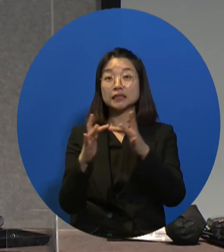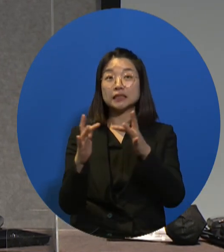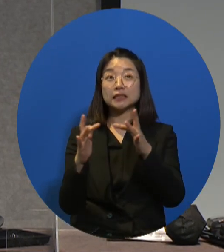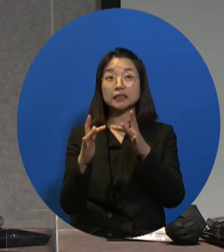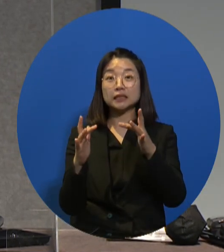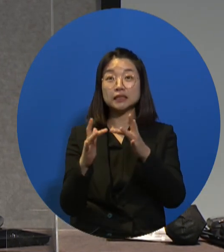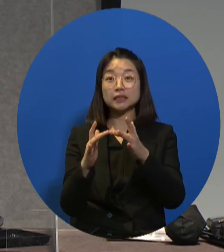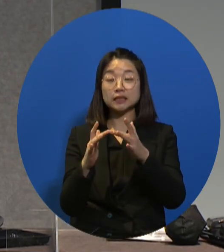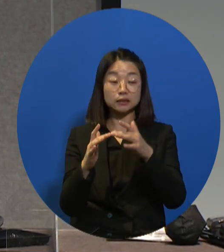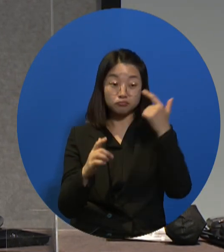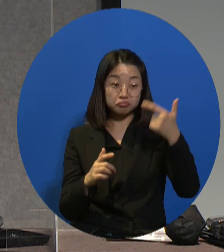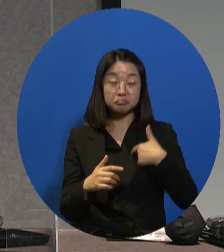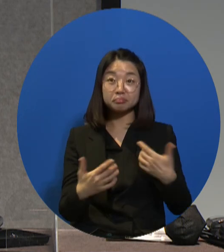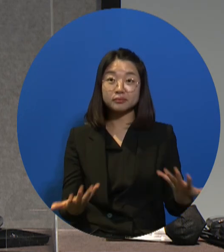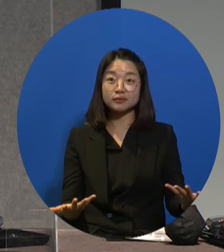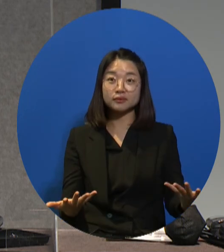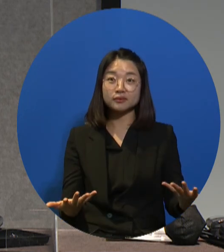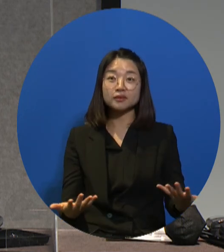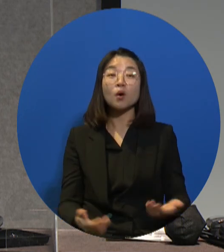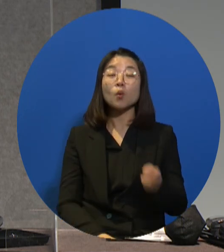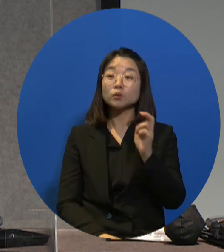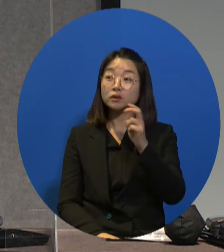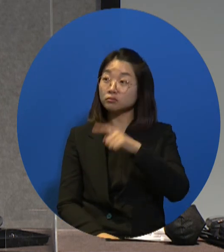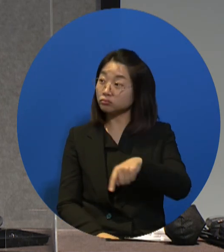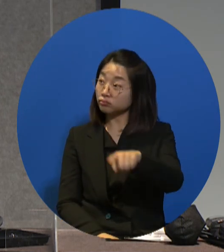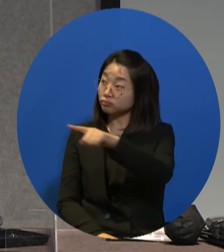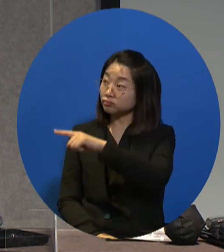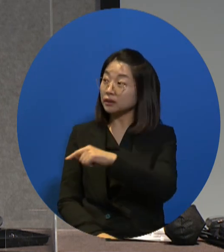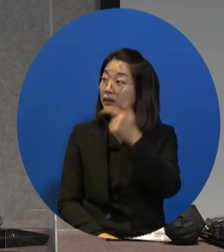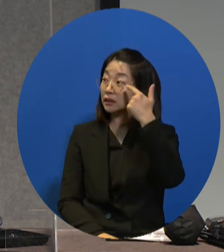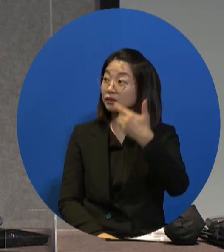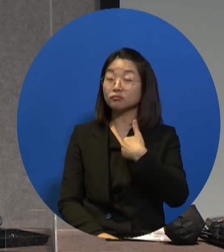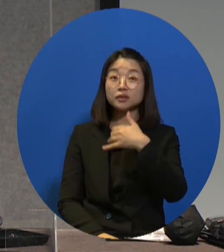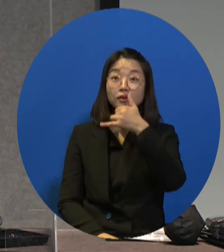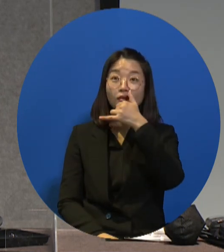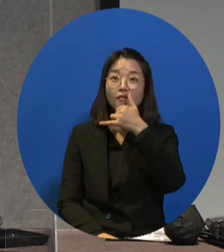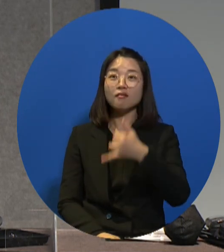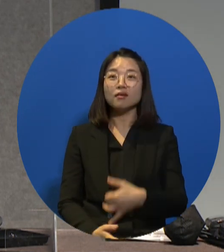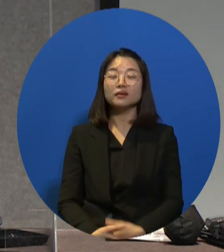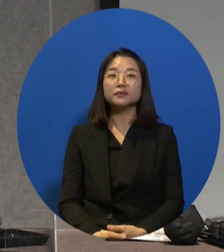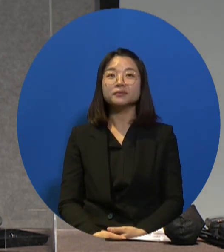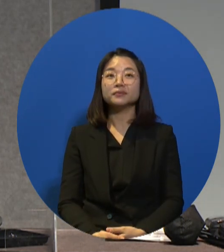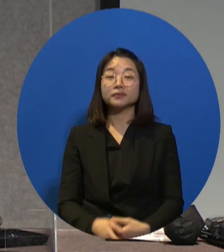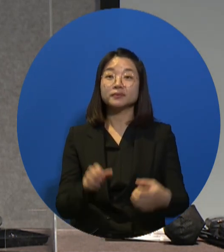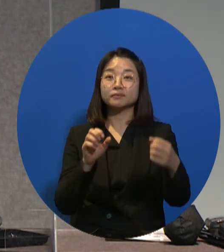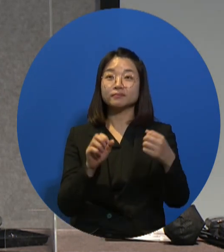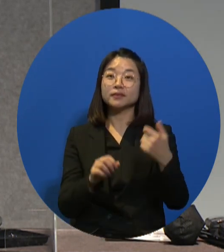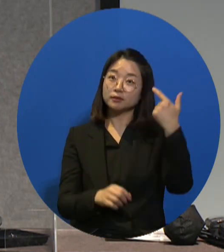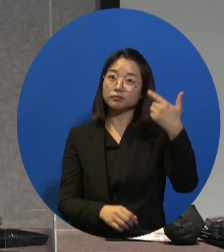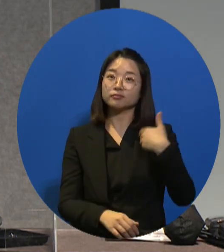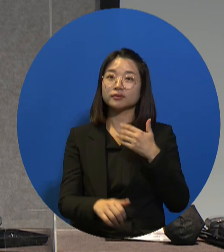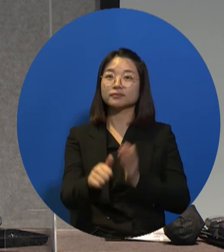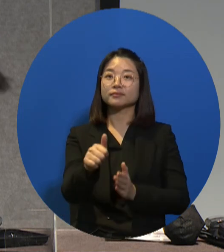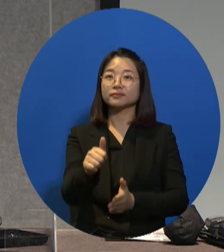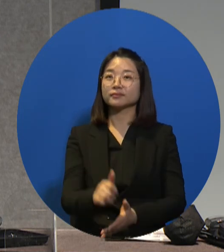panelists, and there's no question from the online audience. I wonder if there's any question from the floor.